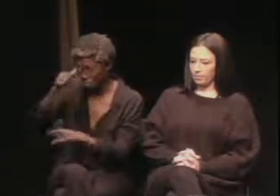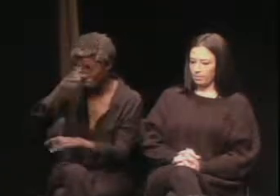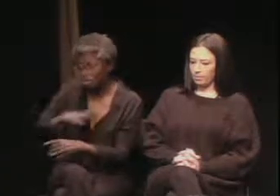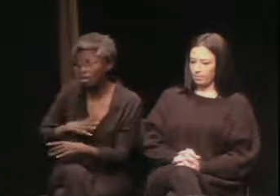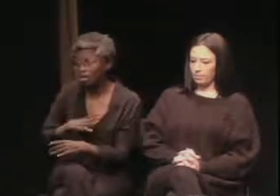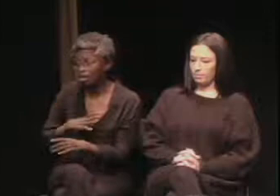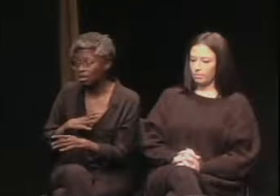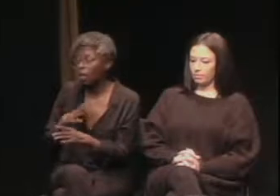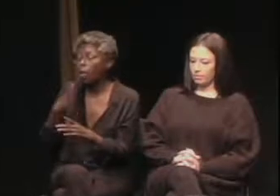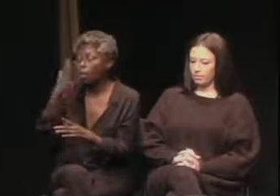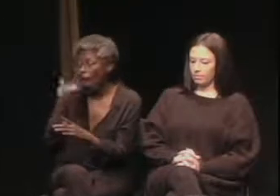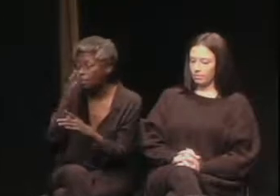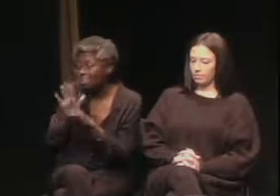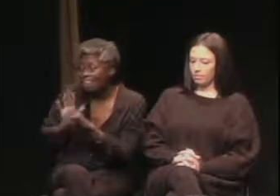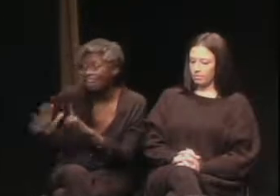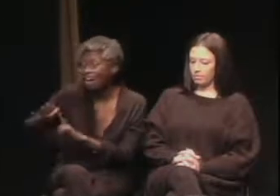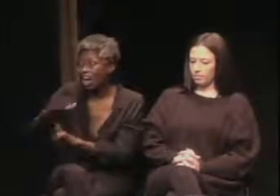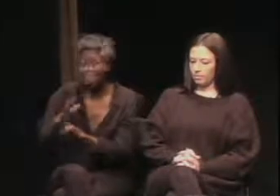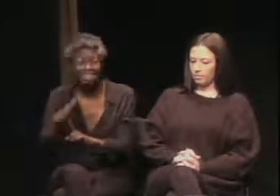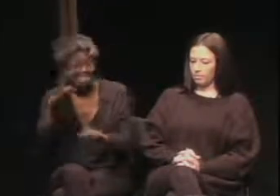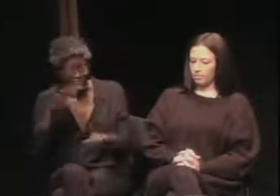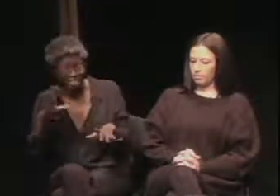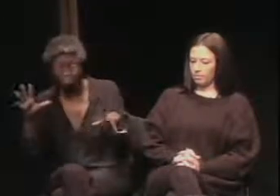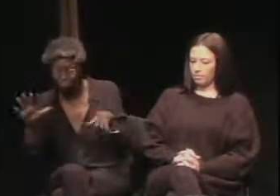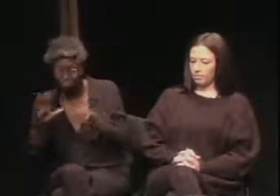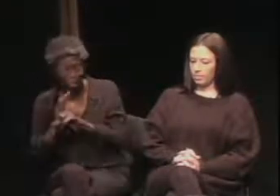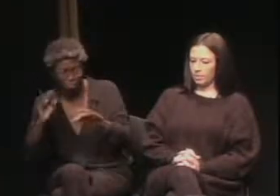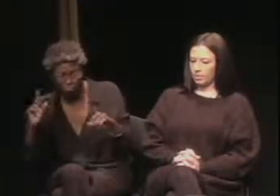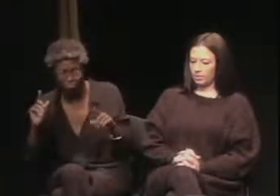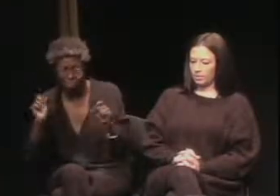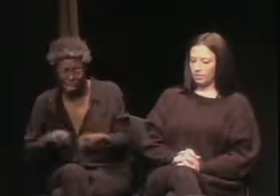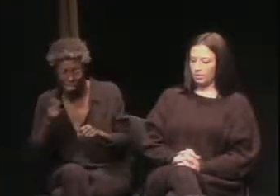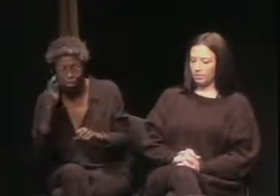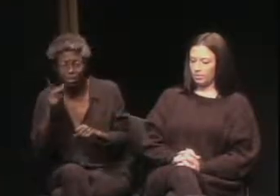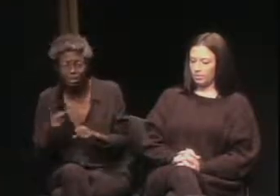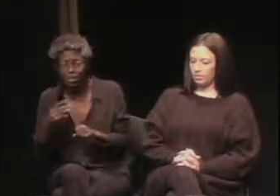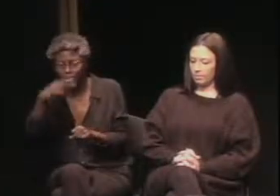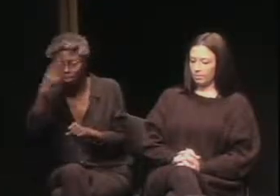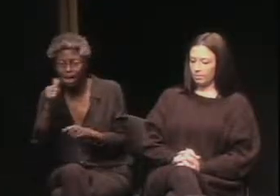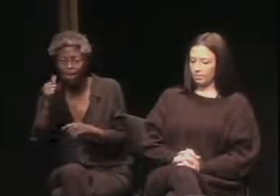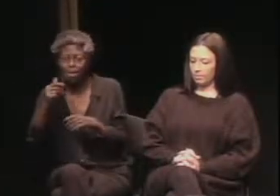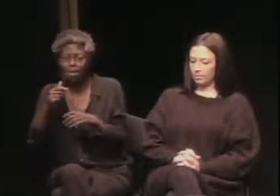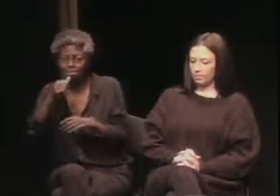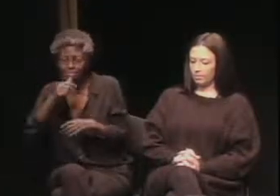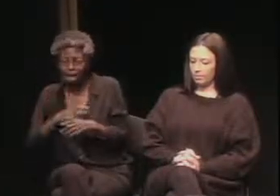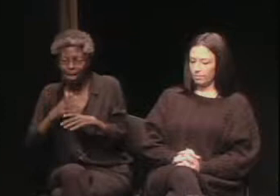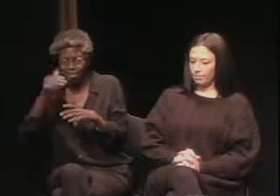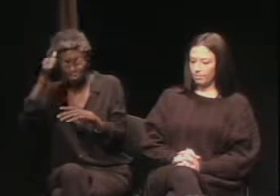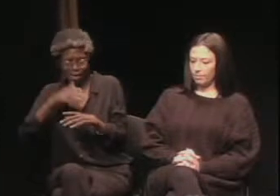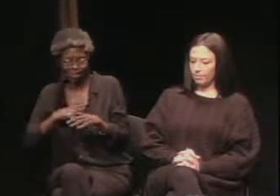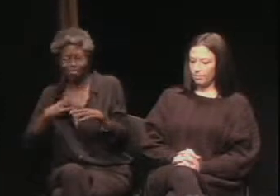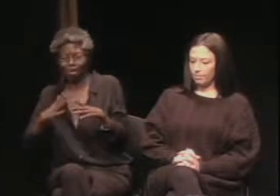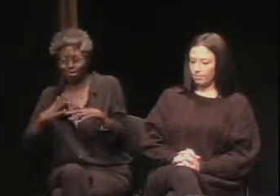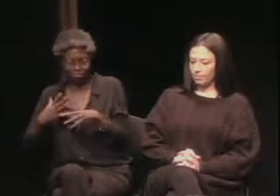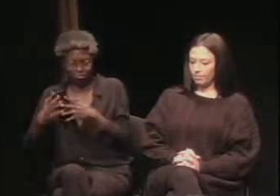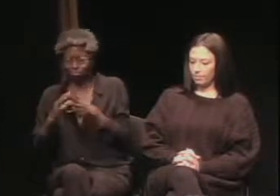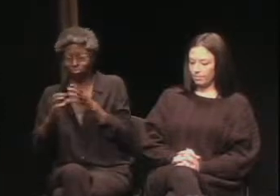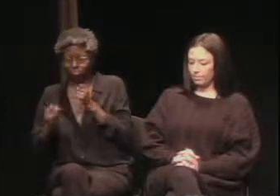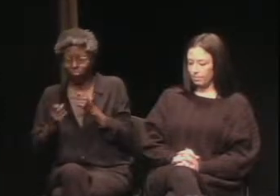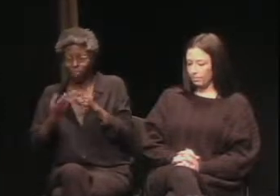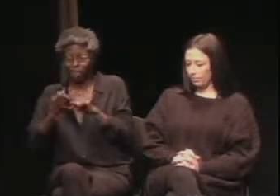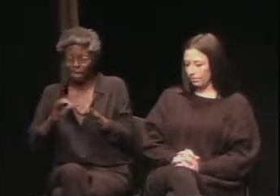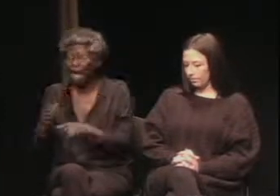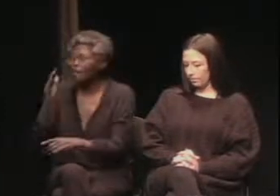environment we're in. Totally. Right? You so, see what's happening. You see right. black men being thrown against walls. That's what I saw, right? I knew at